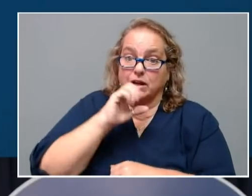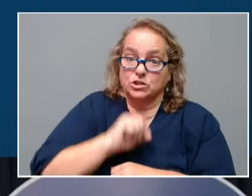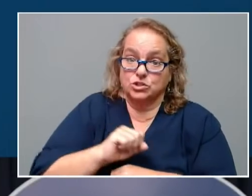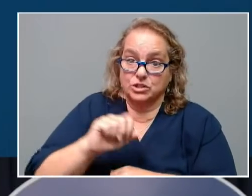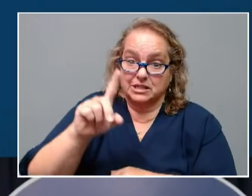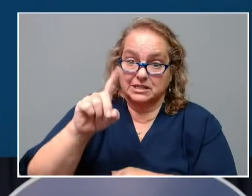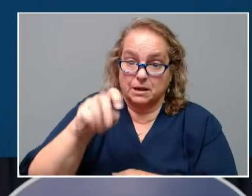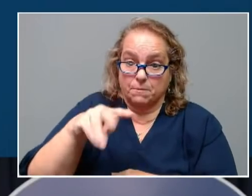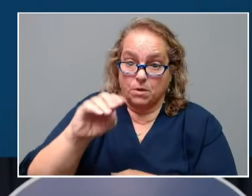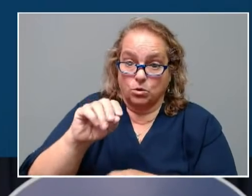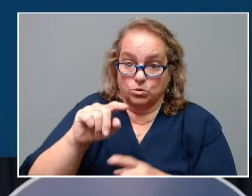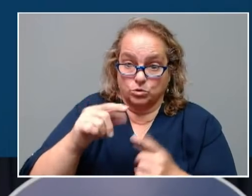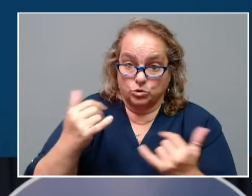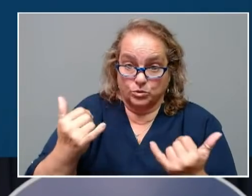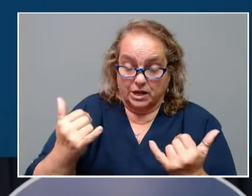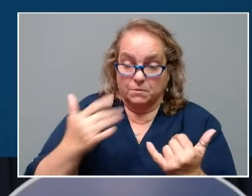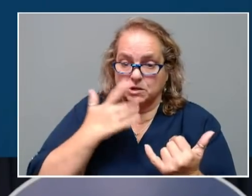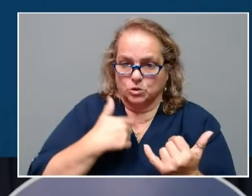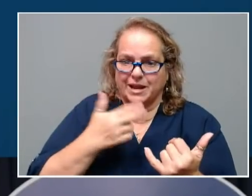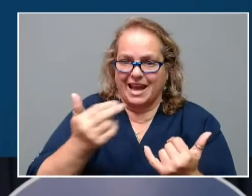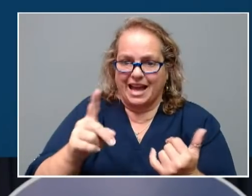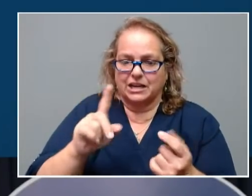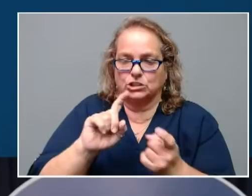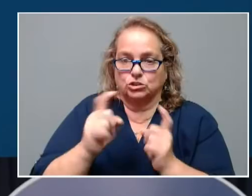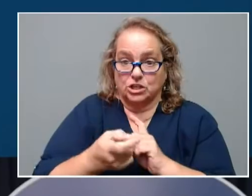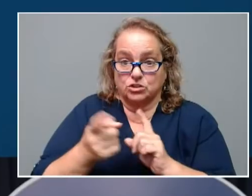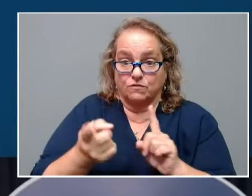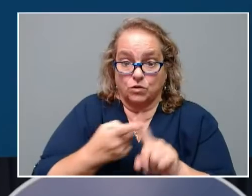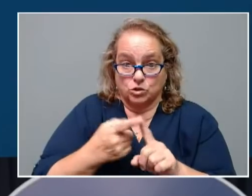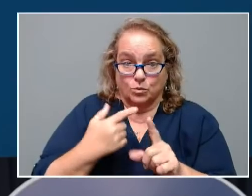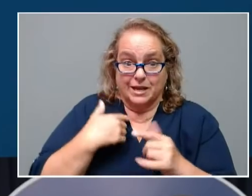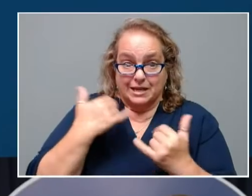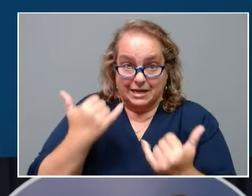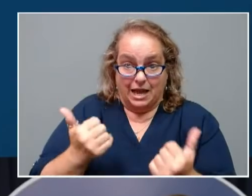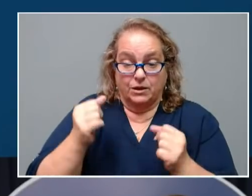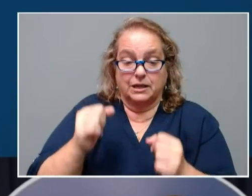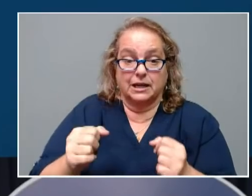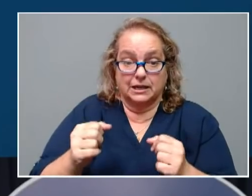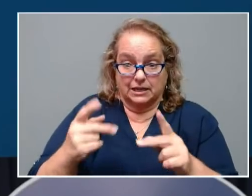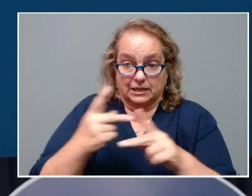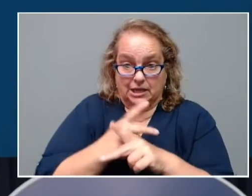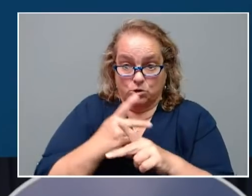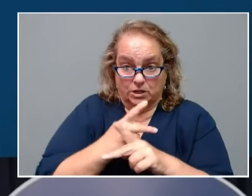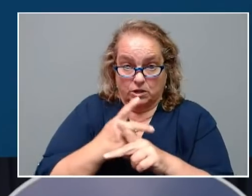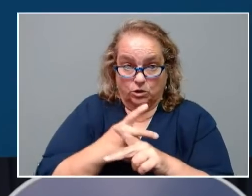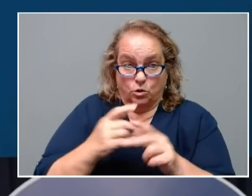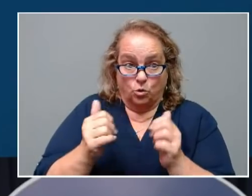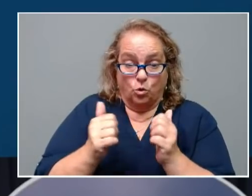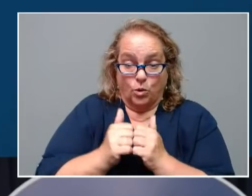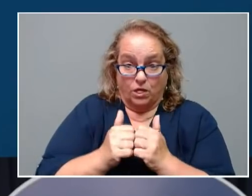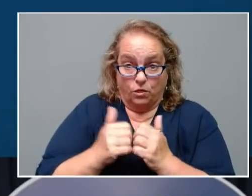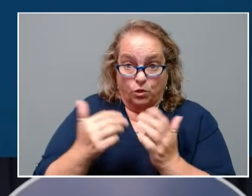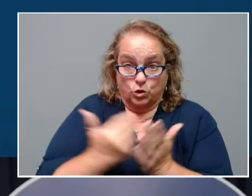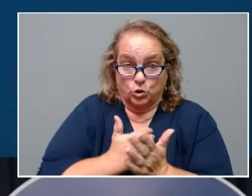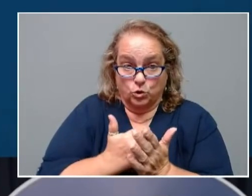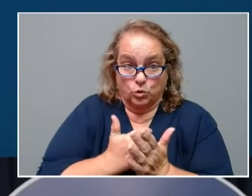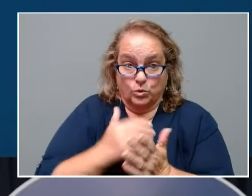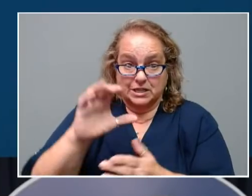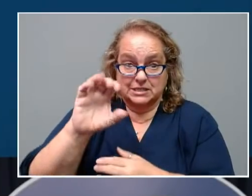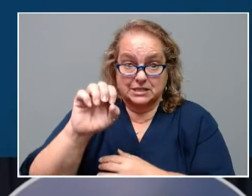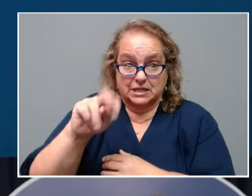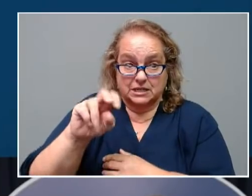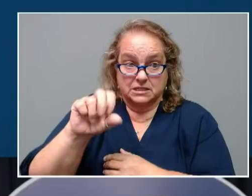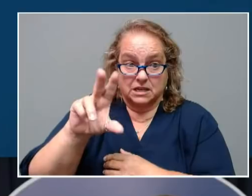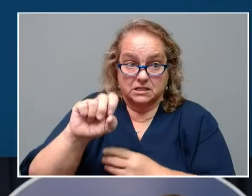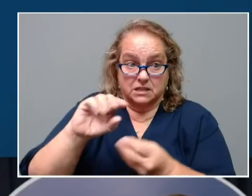because we had a change. First, we now can calculate with the new census numbers, the